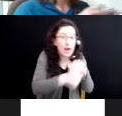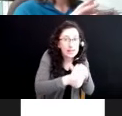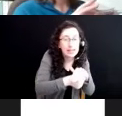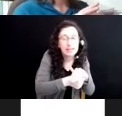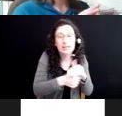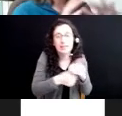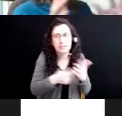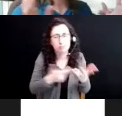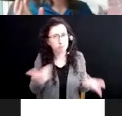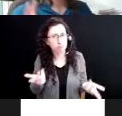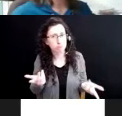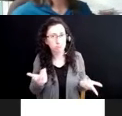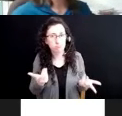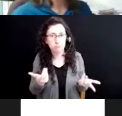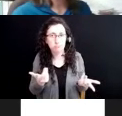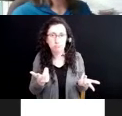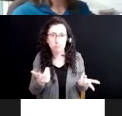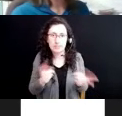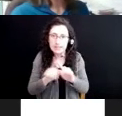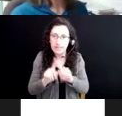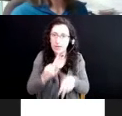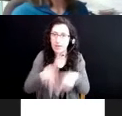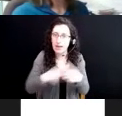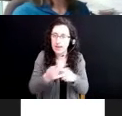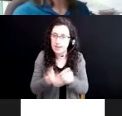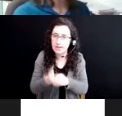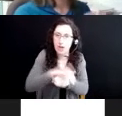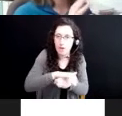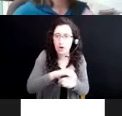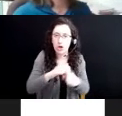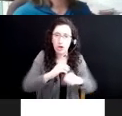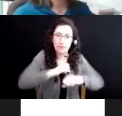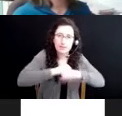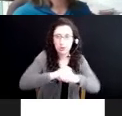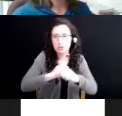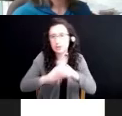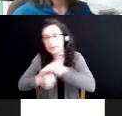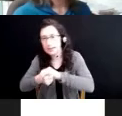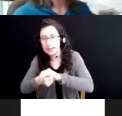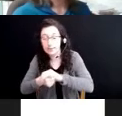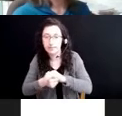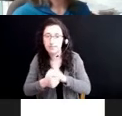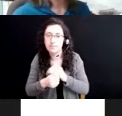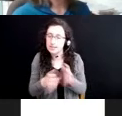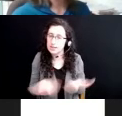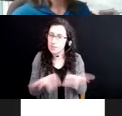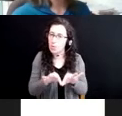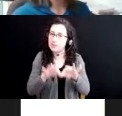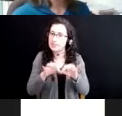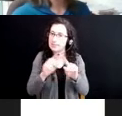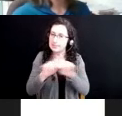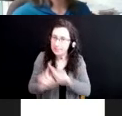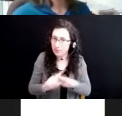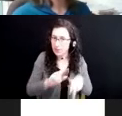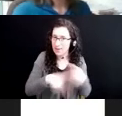all that are forms of cover for species. And again, diversity is key in species